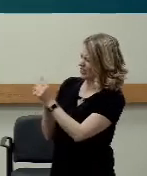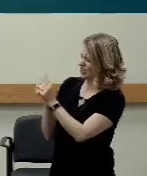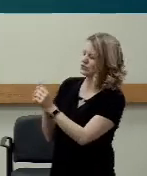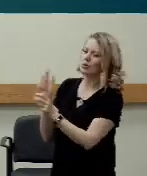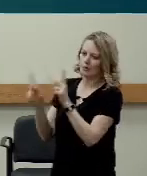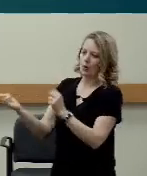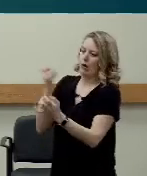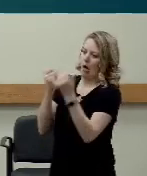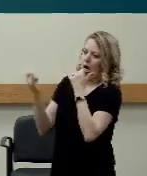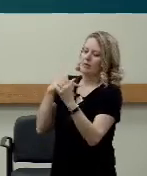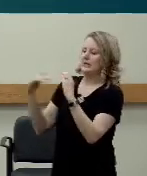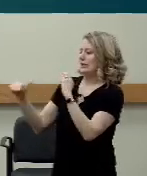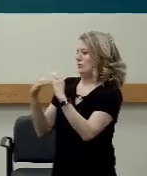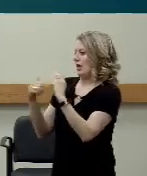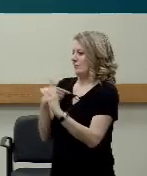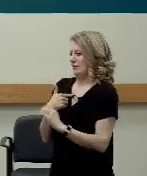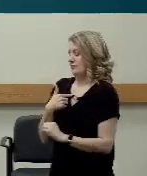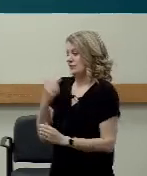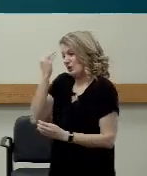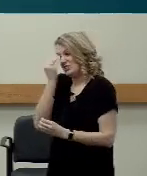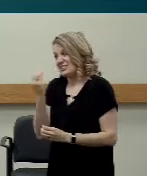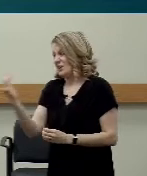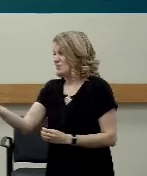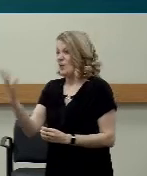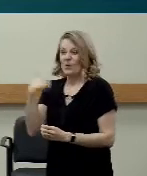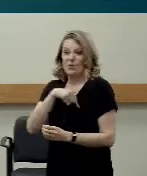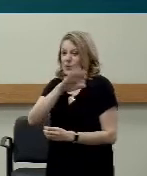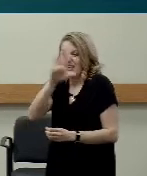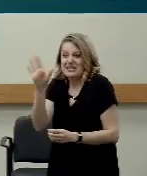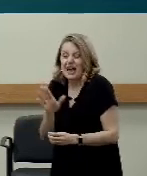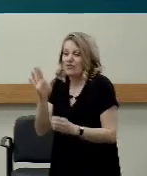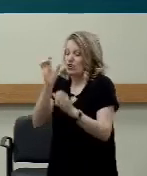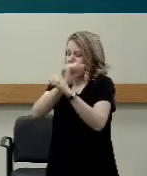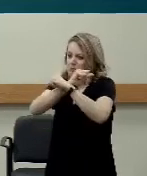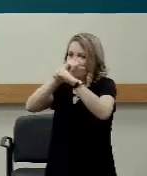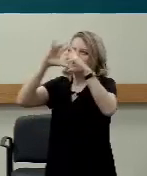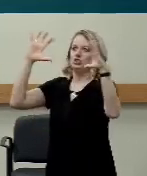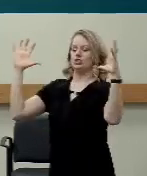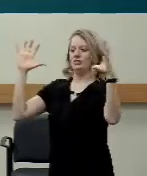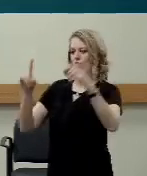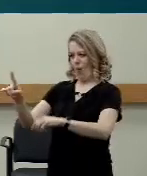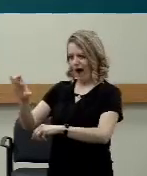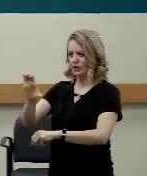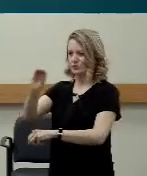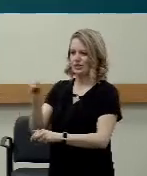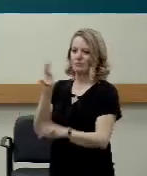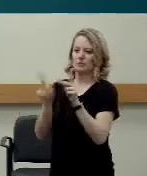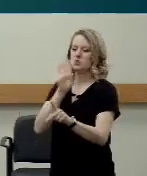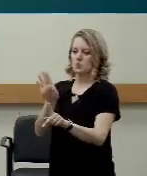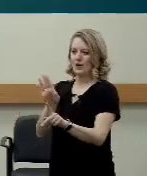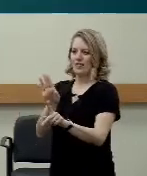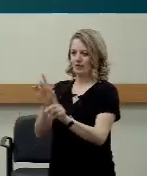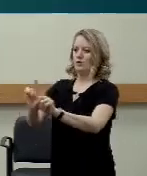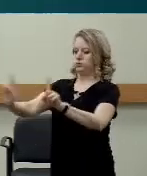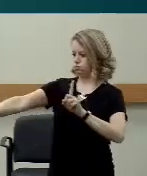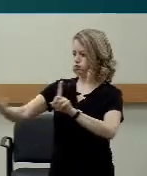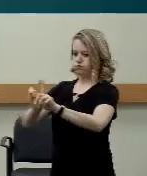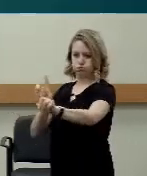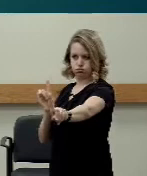And I'm just telling you that no one ever contemplated we would get 100% compliance with social distancing